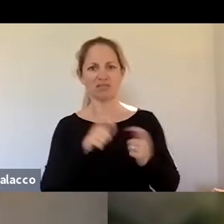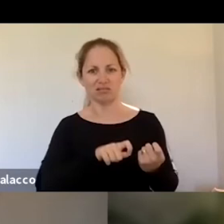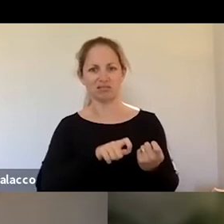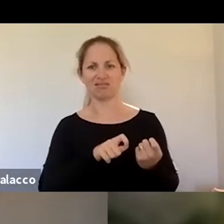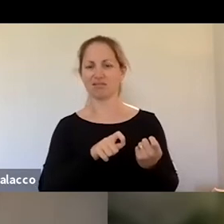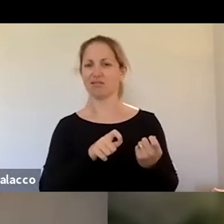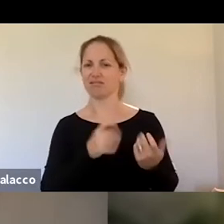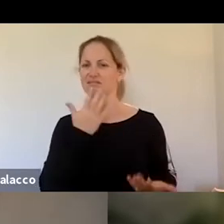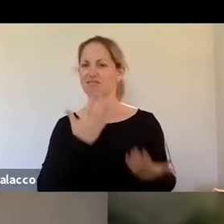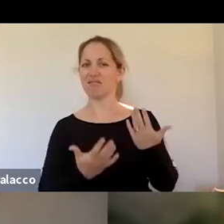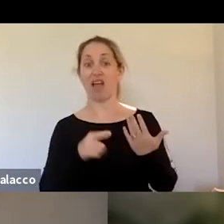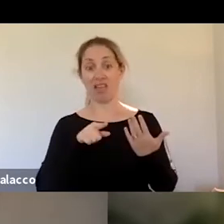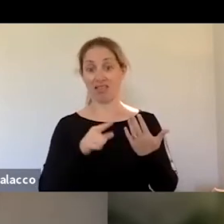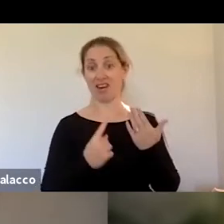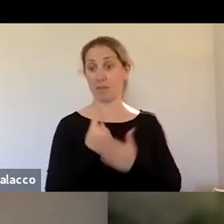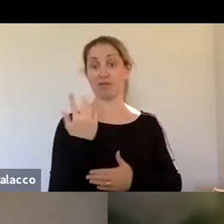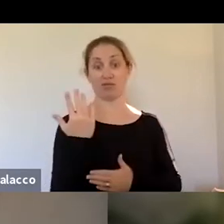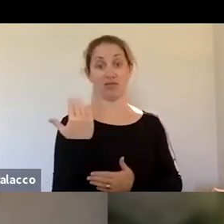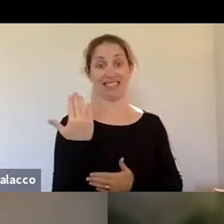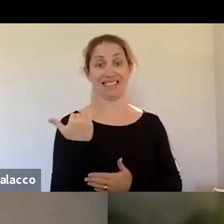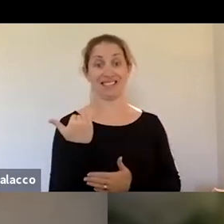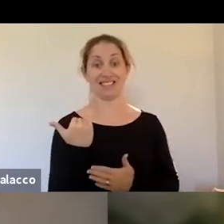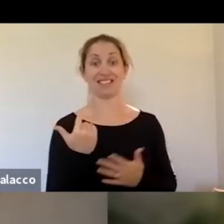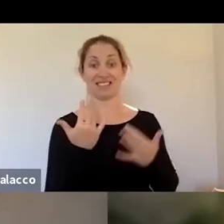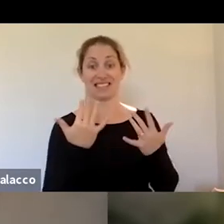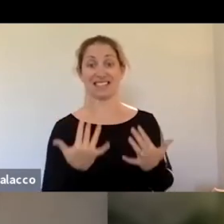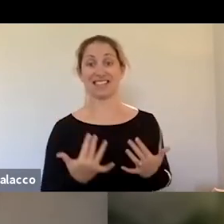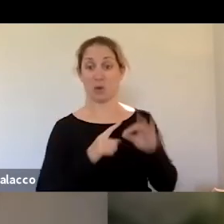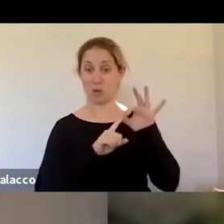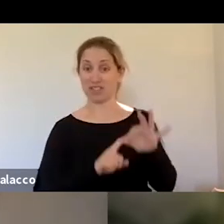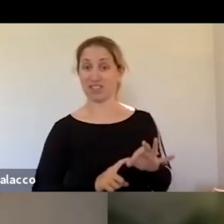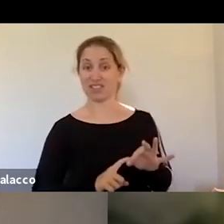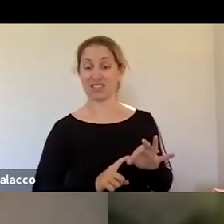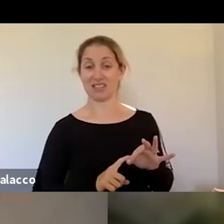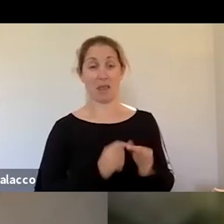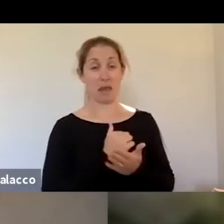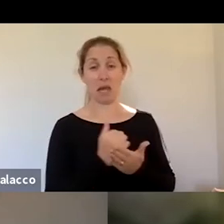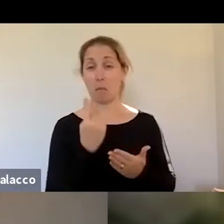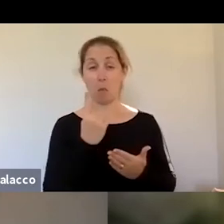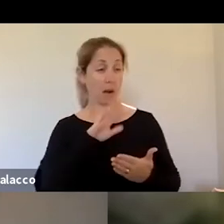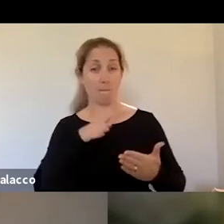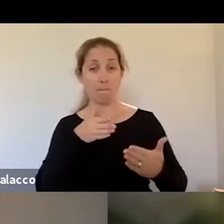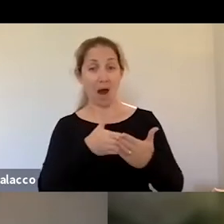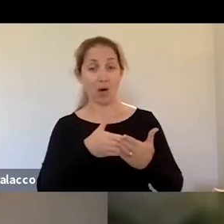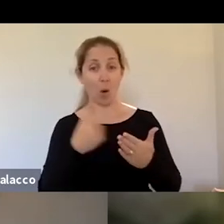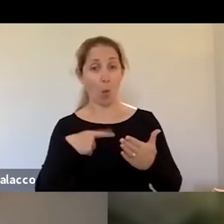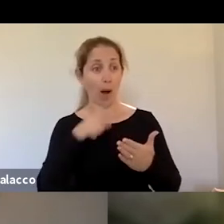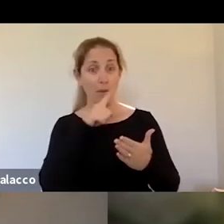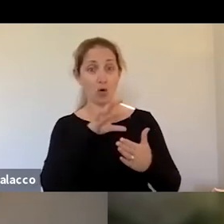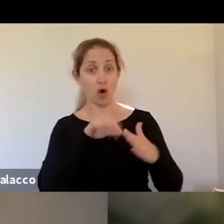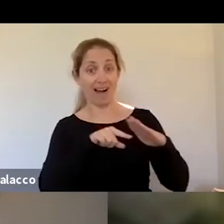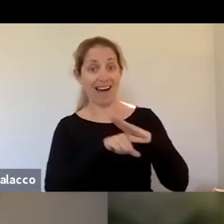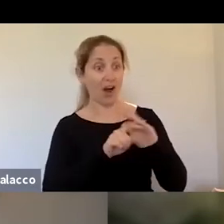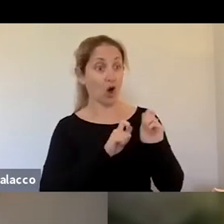very much reflected in the most recent results, where the number of the number one barrier to attendance shifted from the